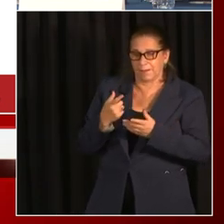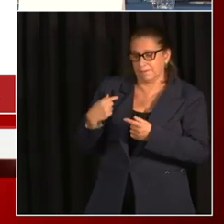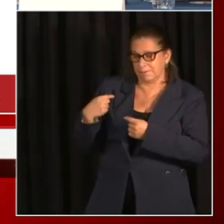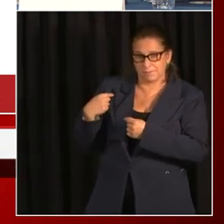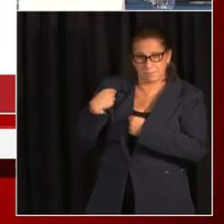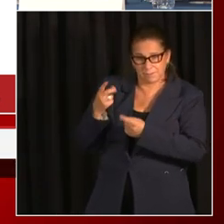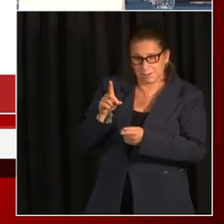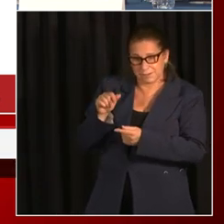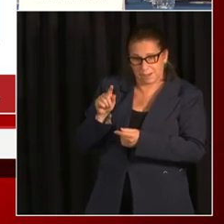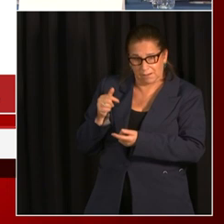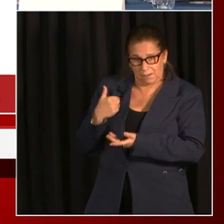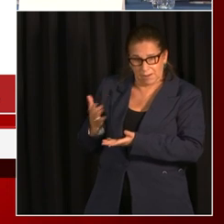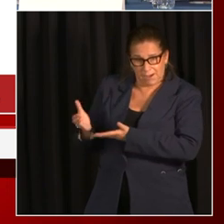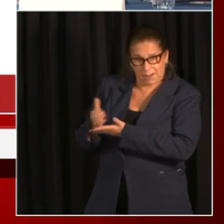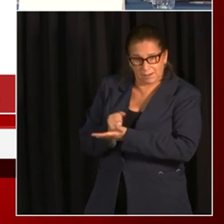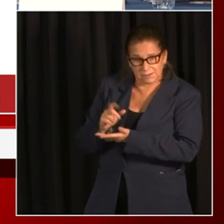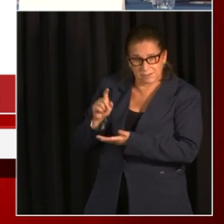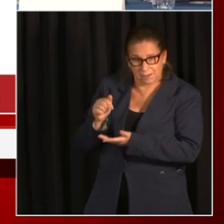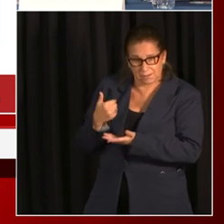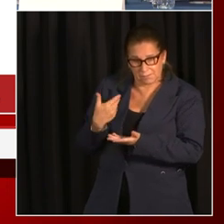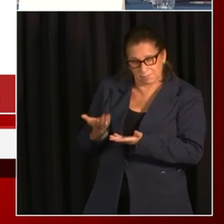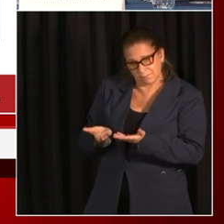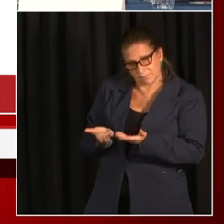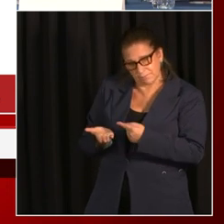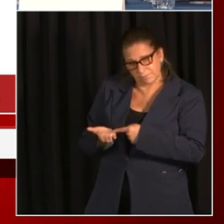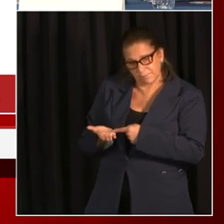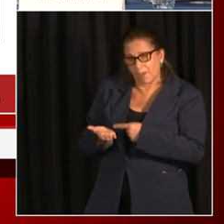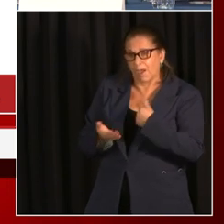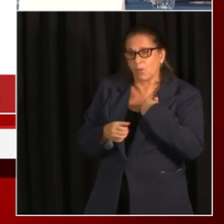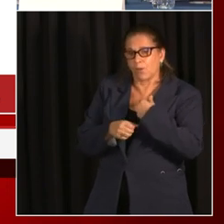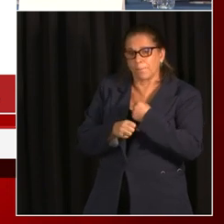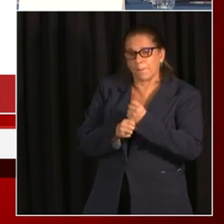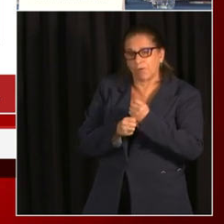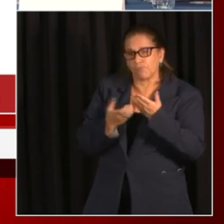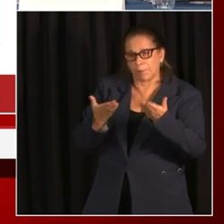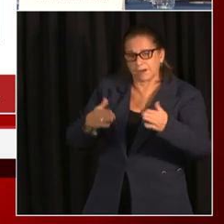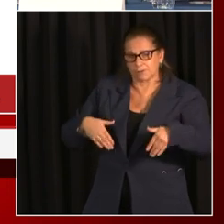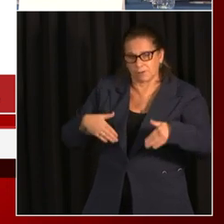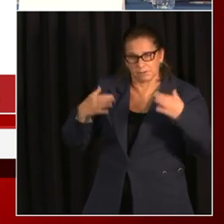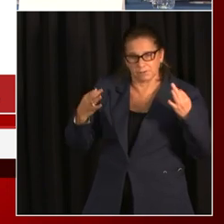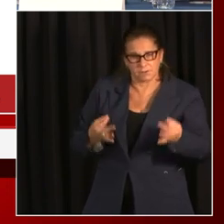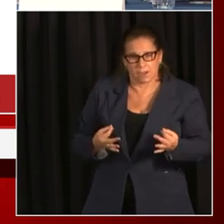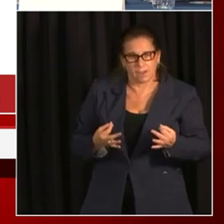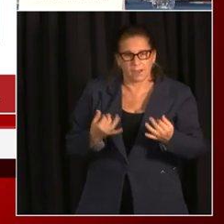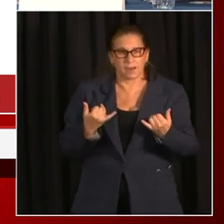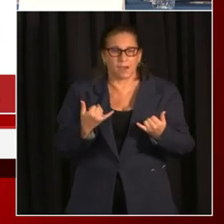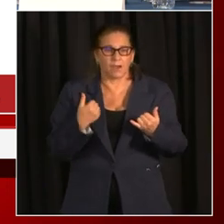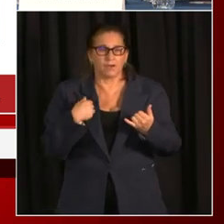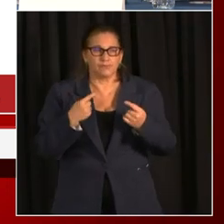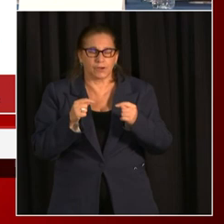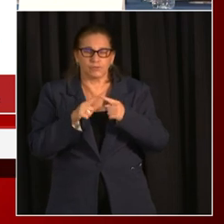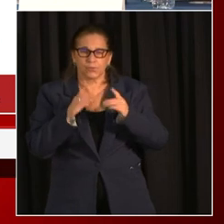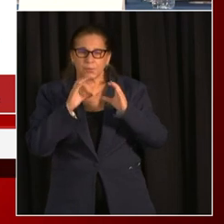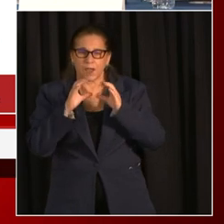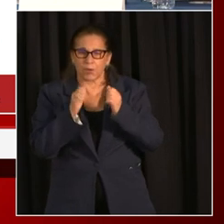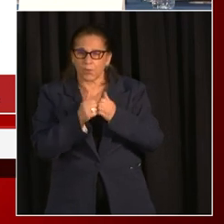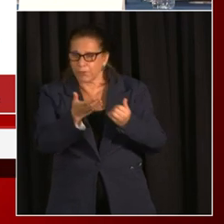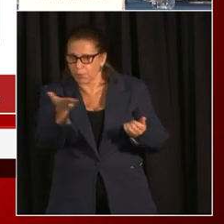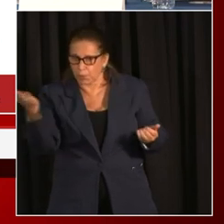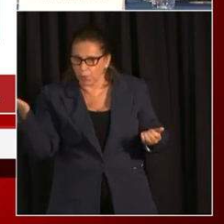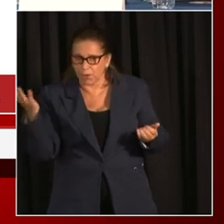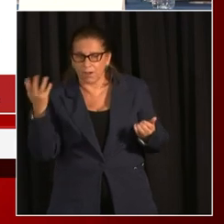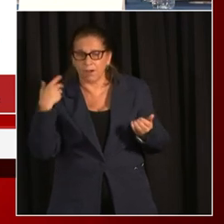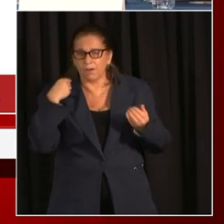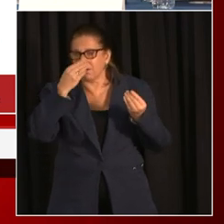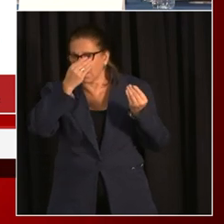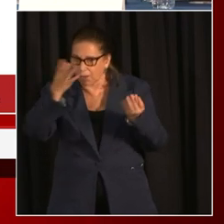would suggest that we were there, we would be making that recommendation. What I'm trying to communicate here is that we